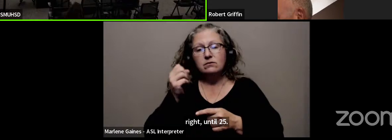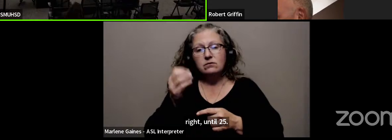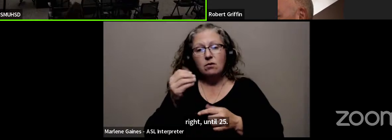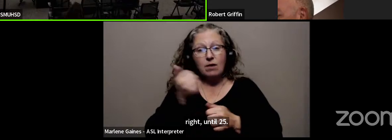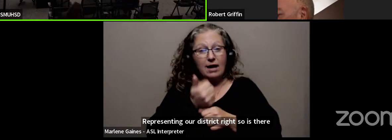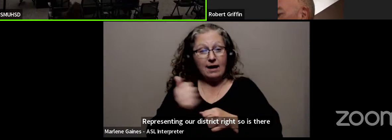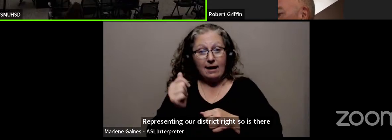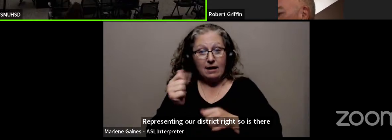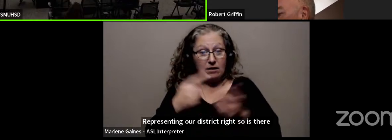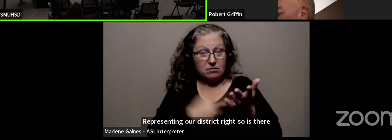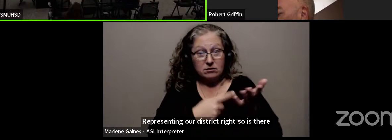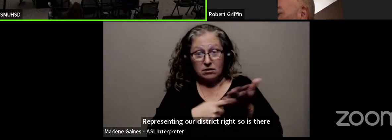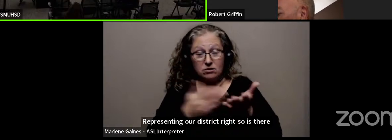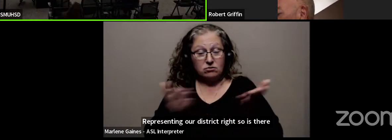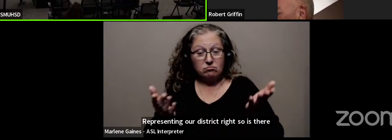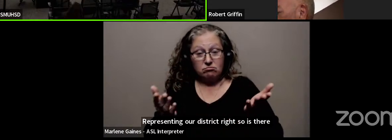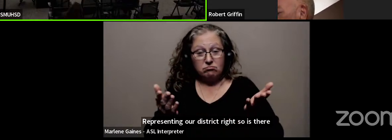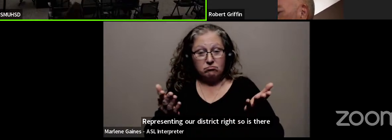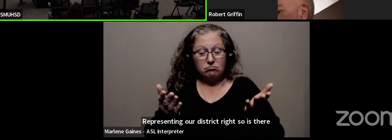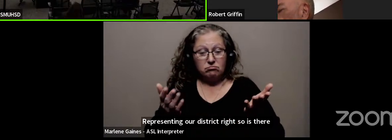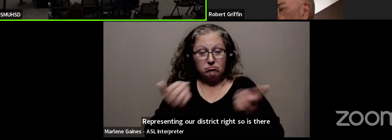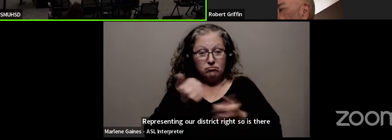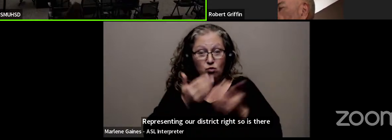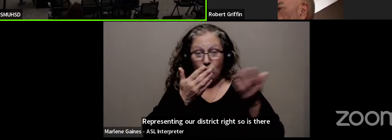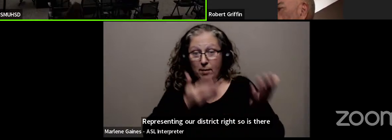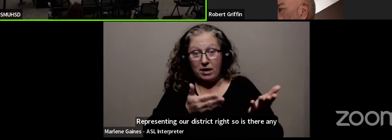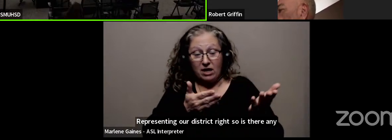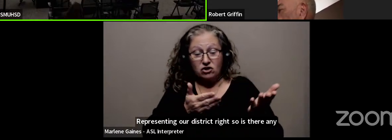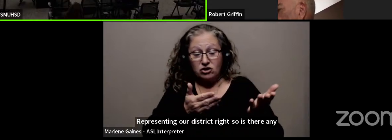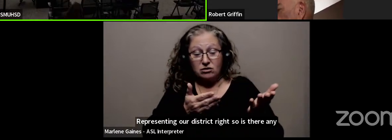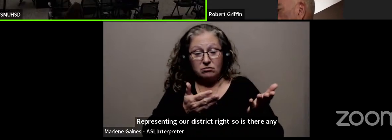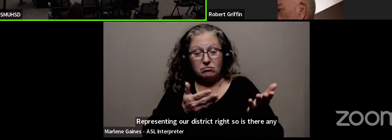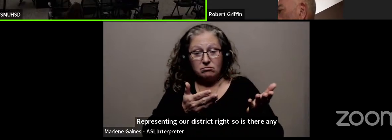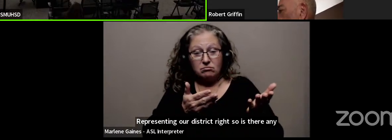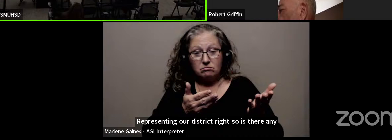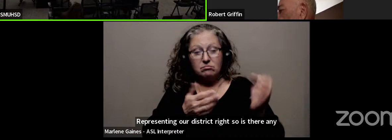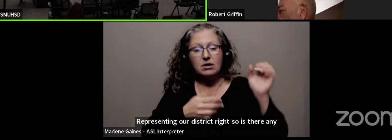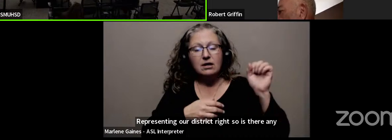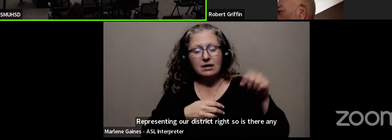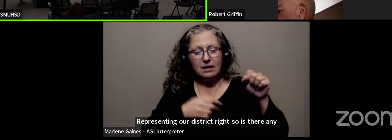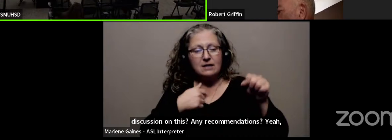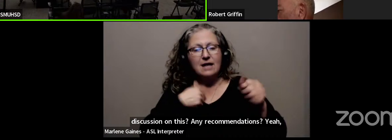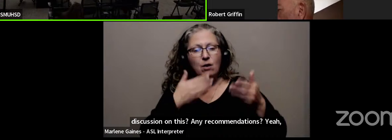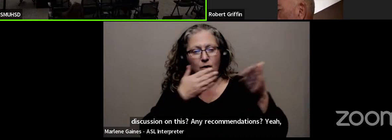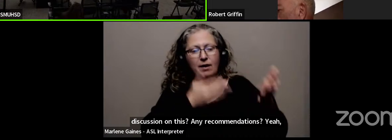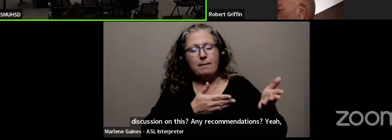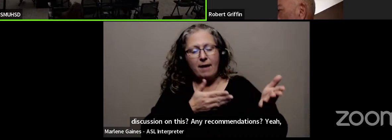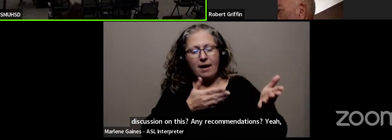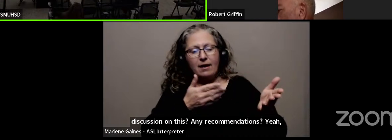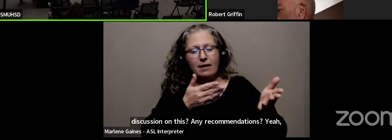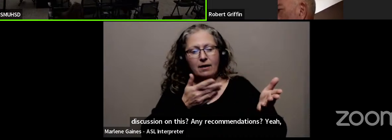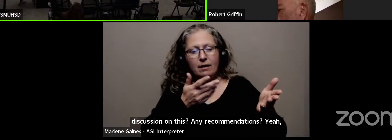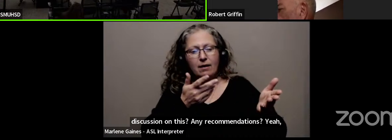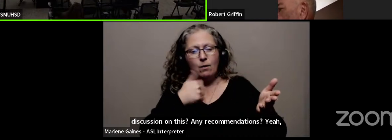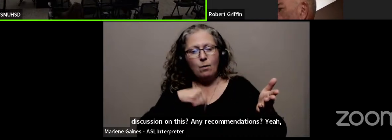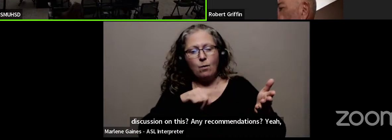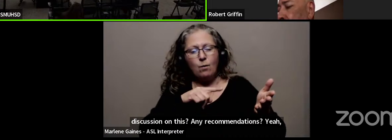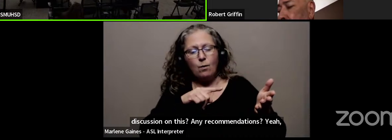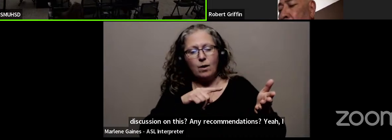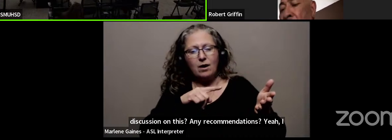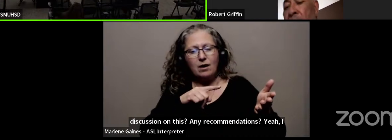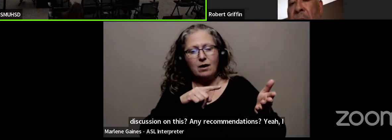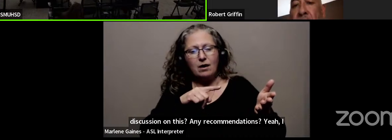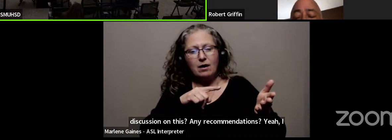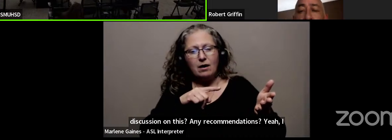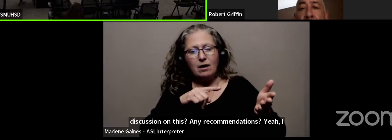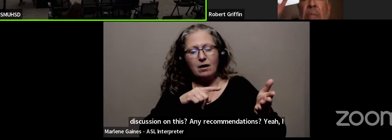there any discussion on this? Any recommendations? Yeah, I recommend that we. Well, Move this